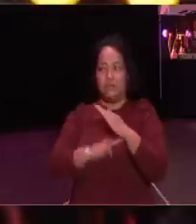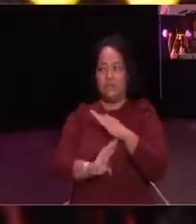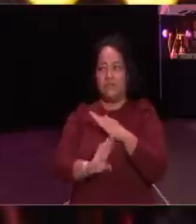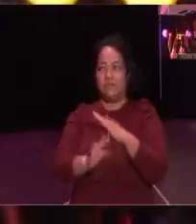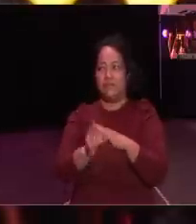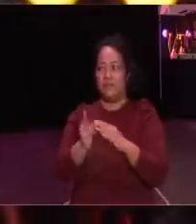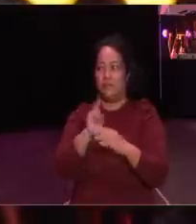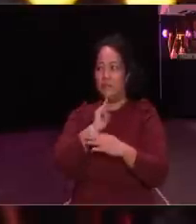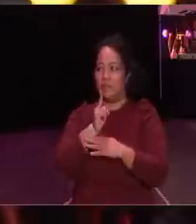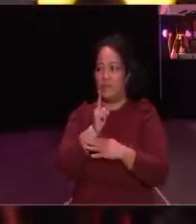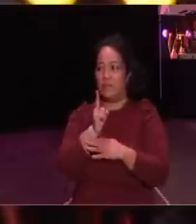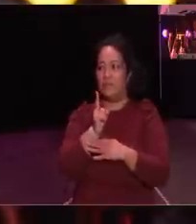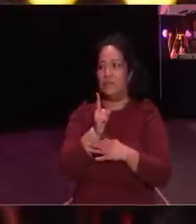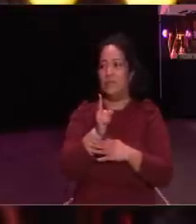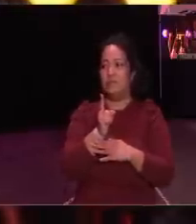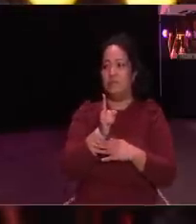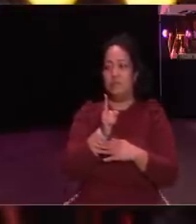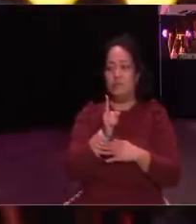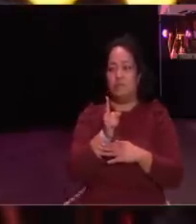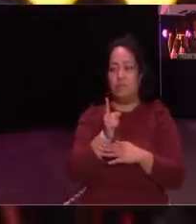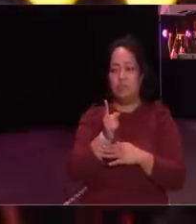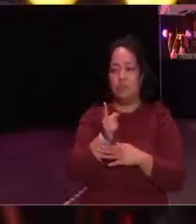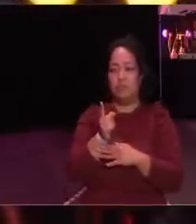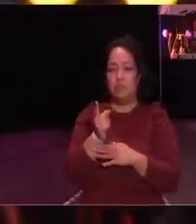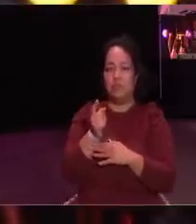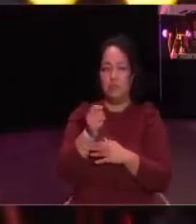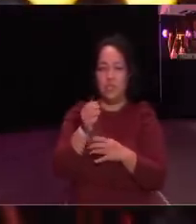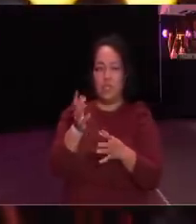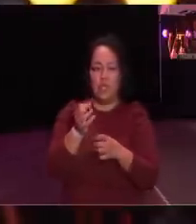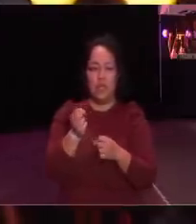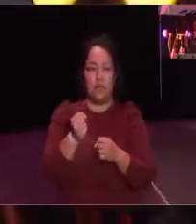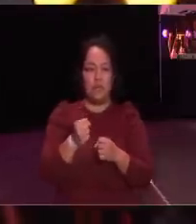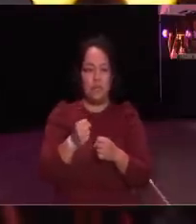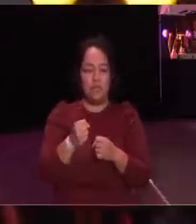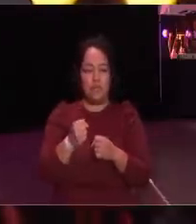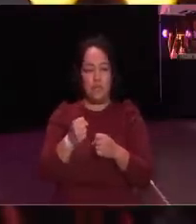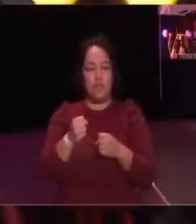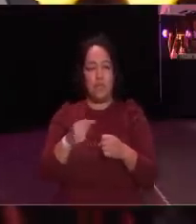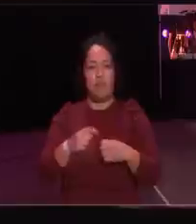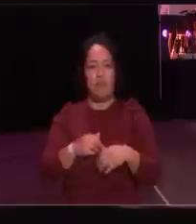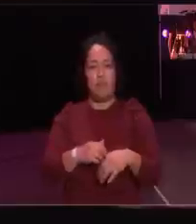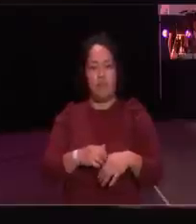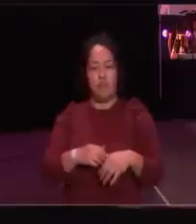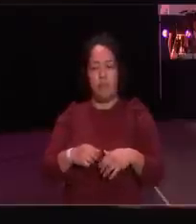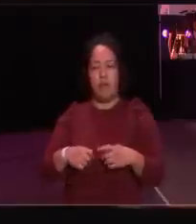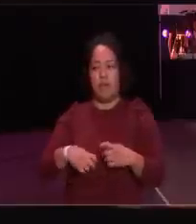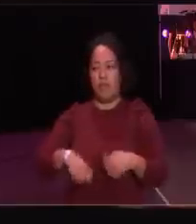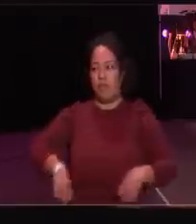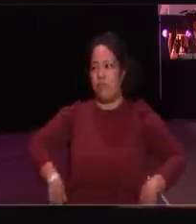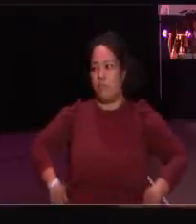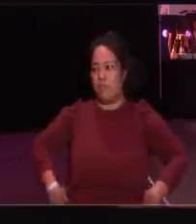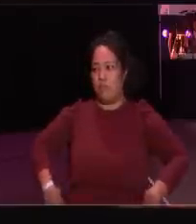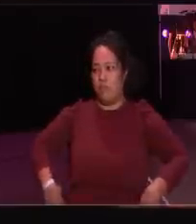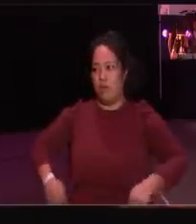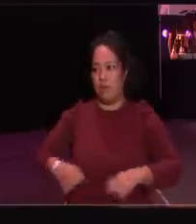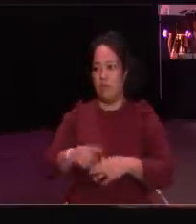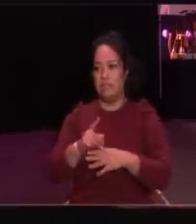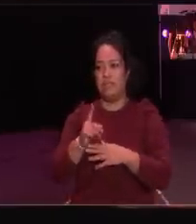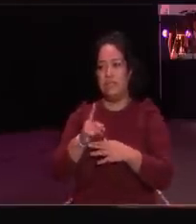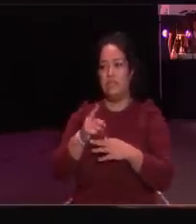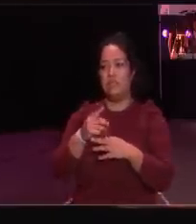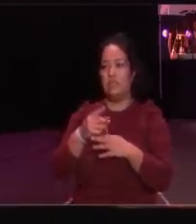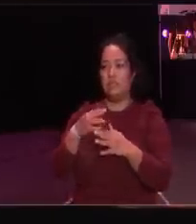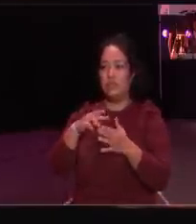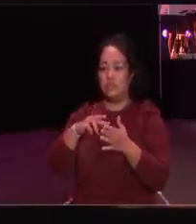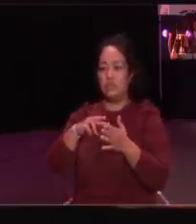you truly want to get someone, usted lo agarra de la cintura. You get them by the waist. Y esto representa el nivel de sujeción. And this represents the level